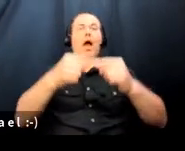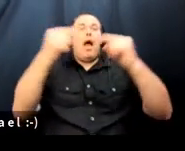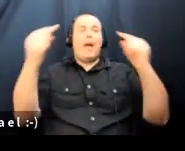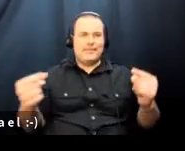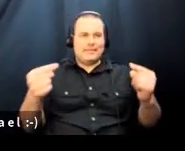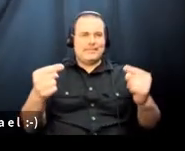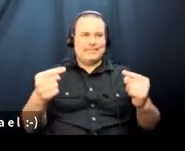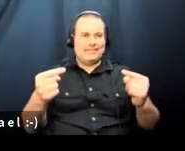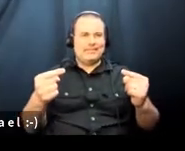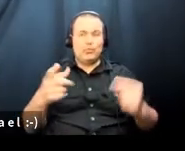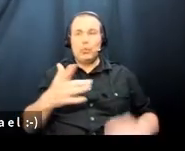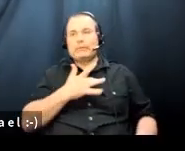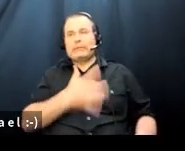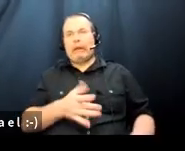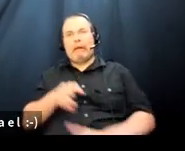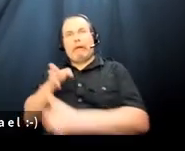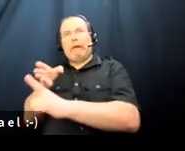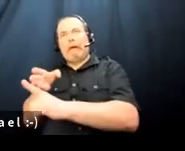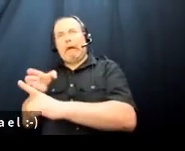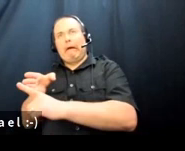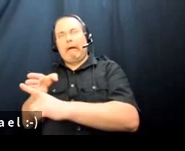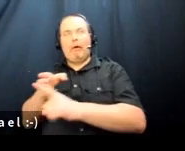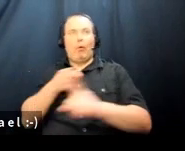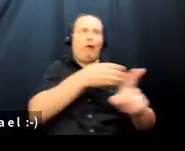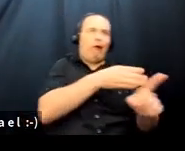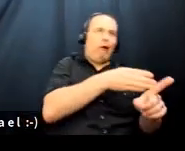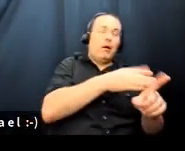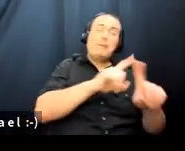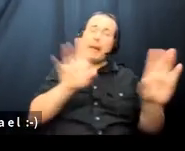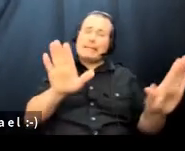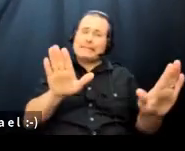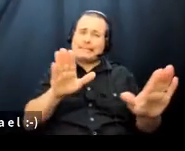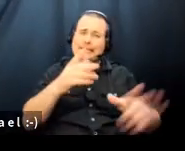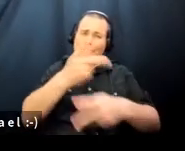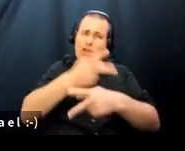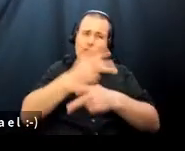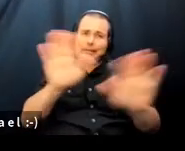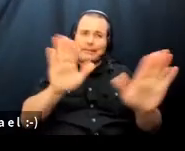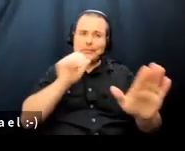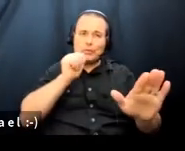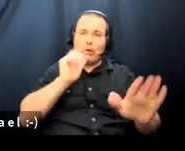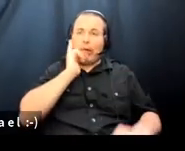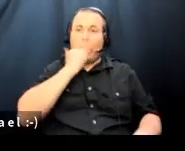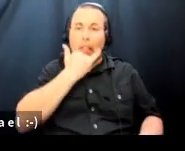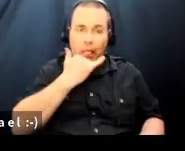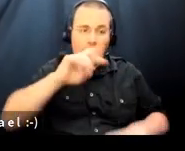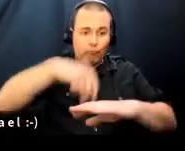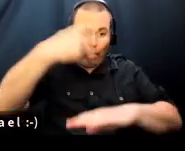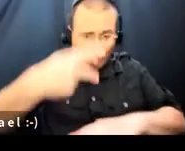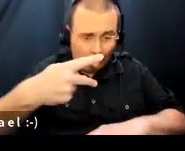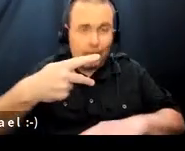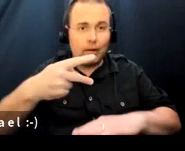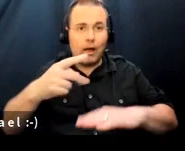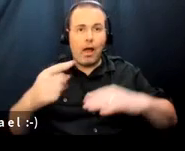first. However, don't trip up the stairs, because sometimes when we're trying to do that, when